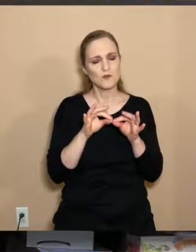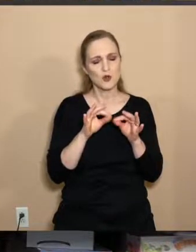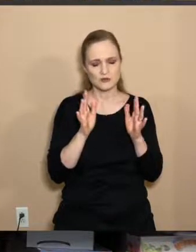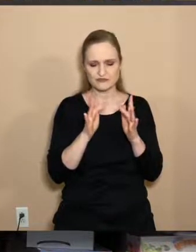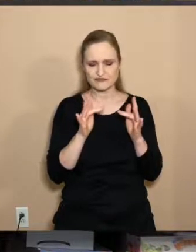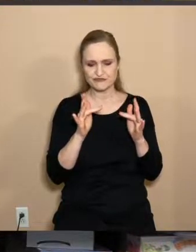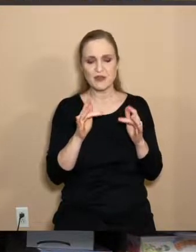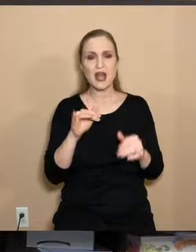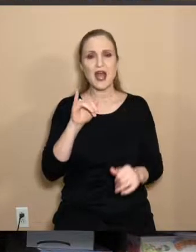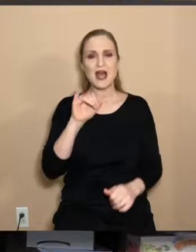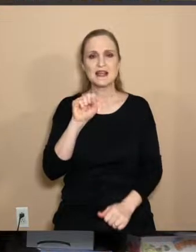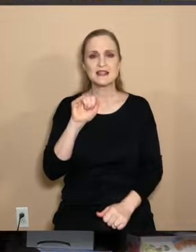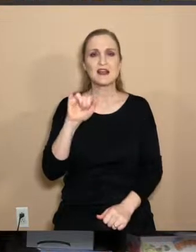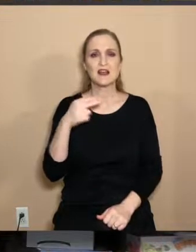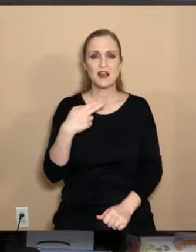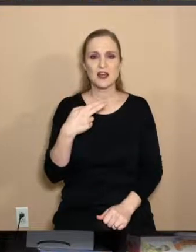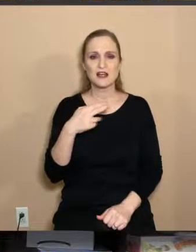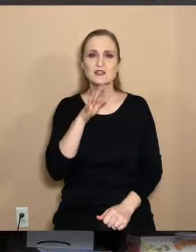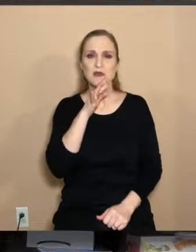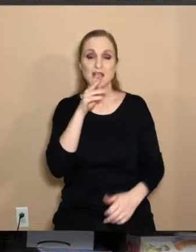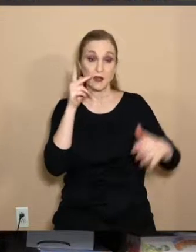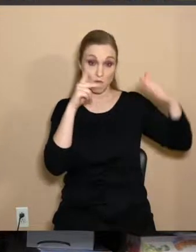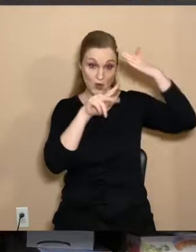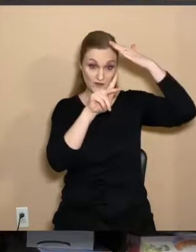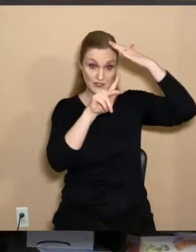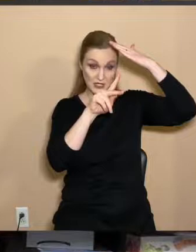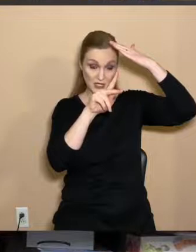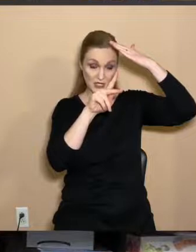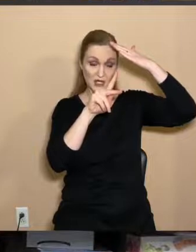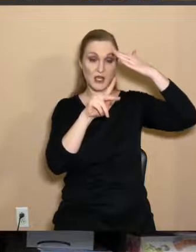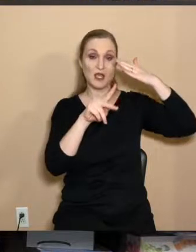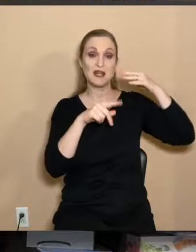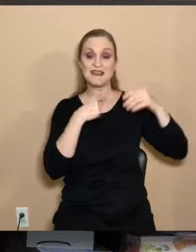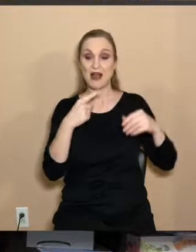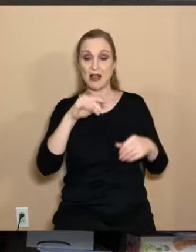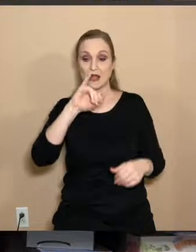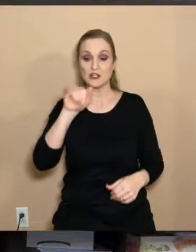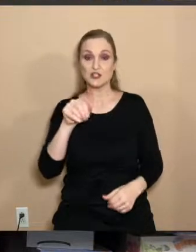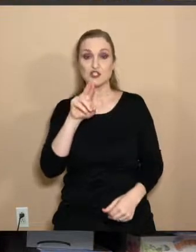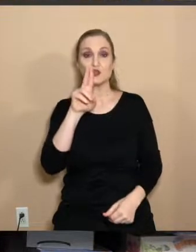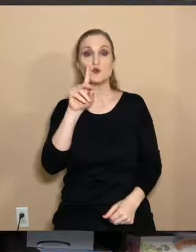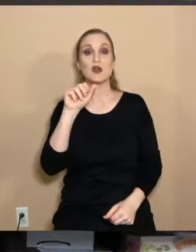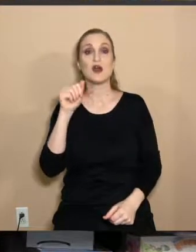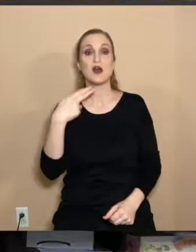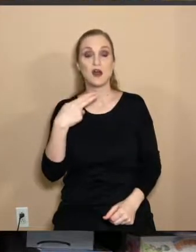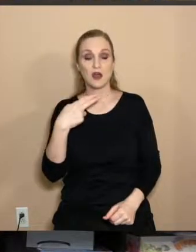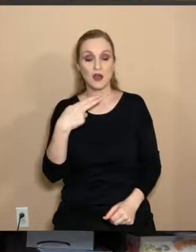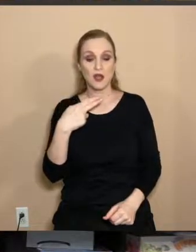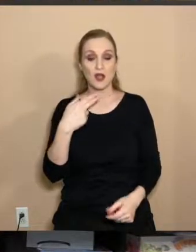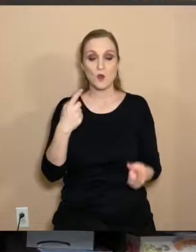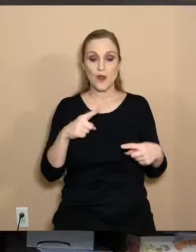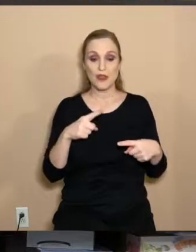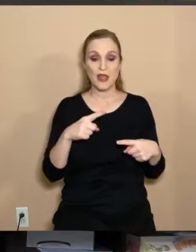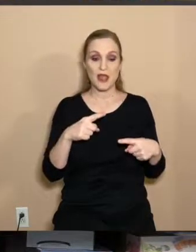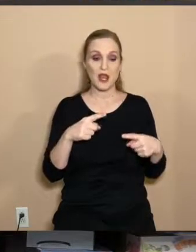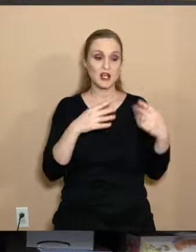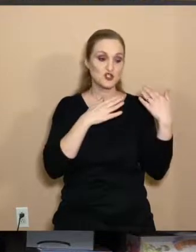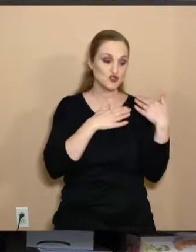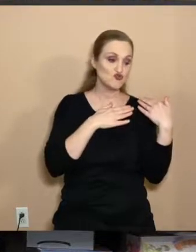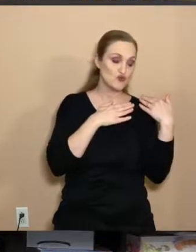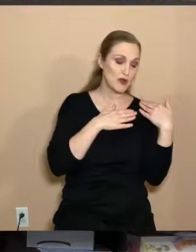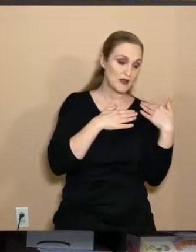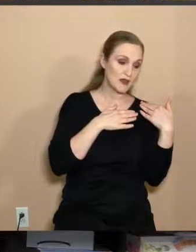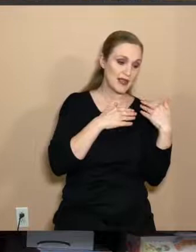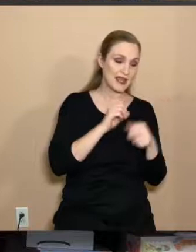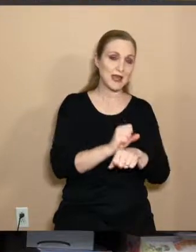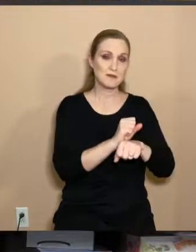Isaiah speaking prophetically to Judah in the future, when they're enduring Babylon captivity. He